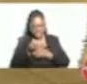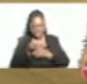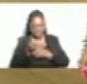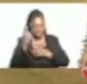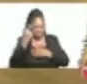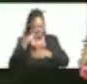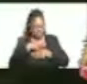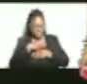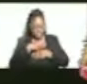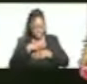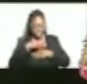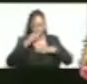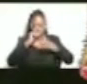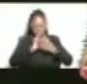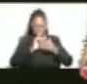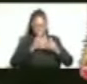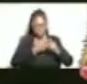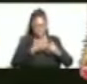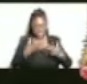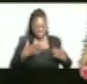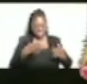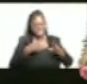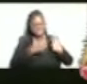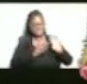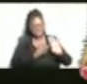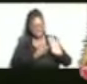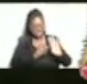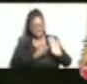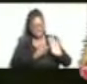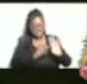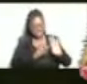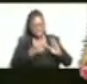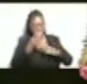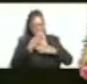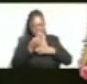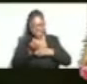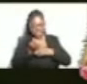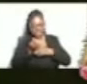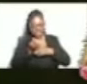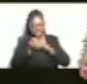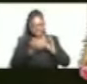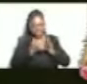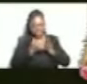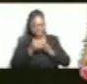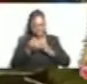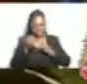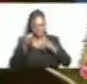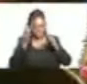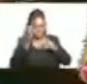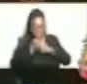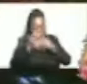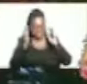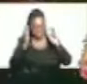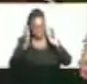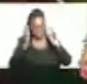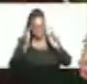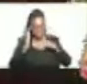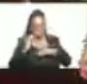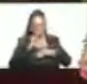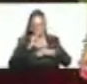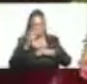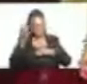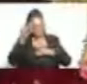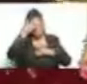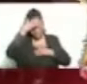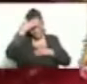me, that was the first thing I started. And that basically was to garner attention. And let's not forget the nativity